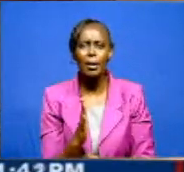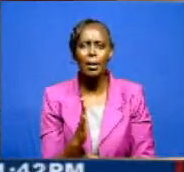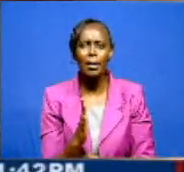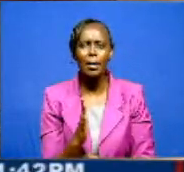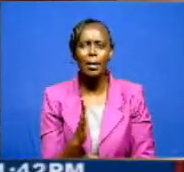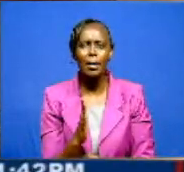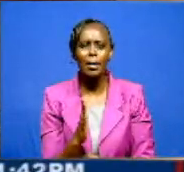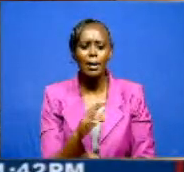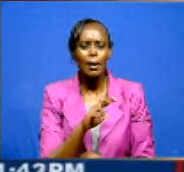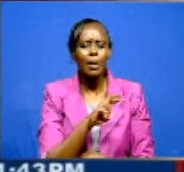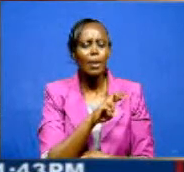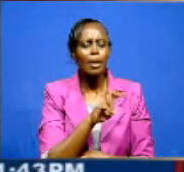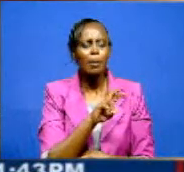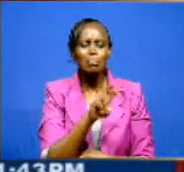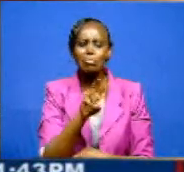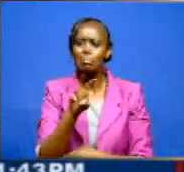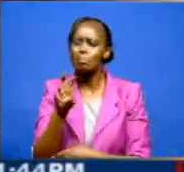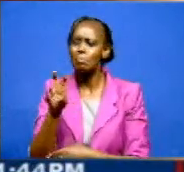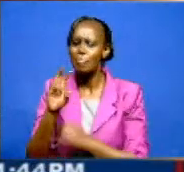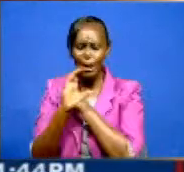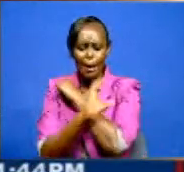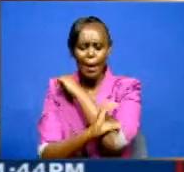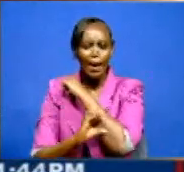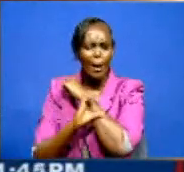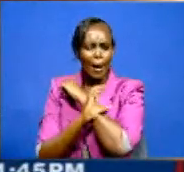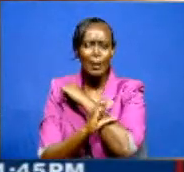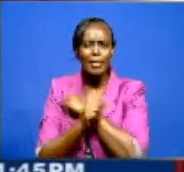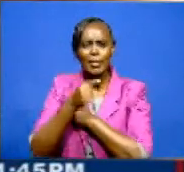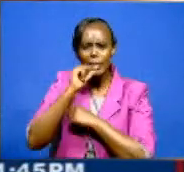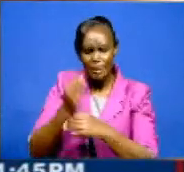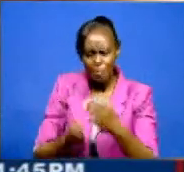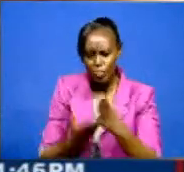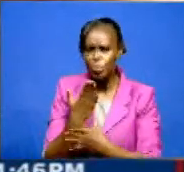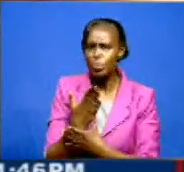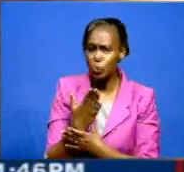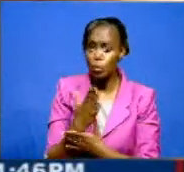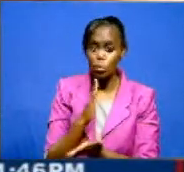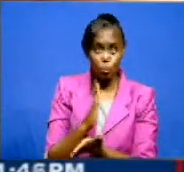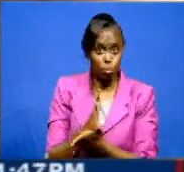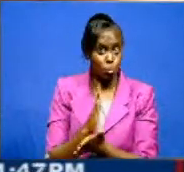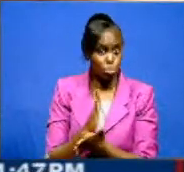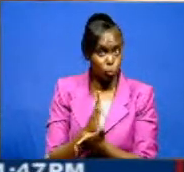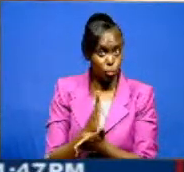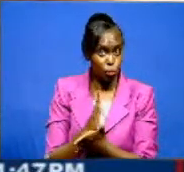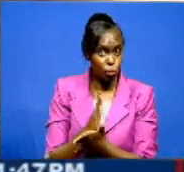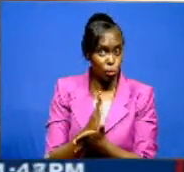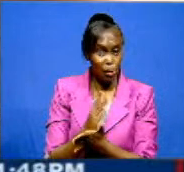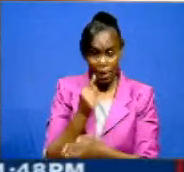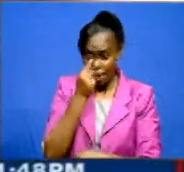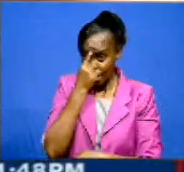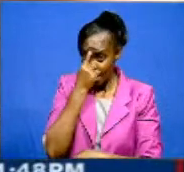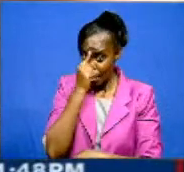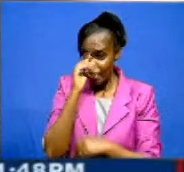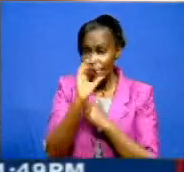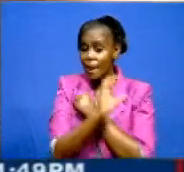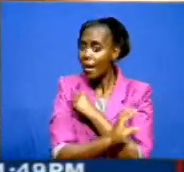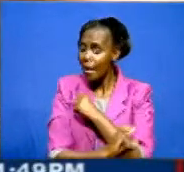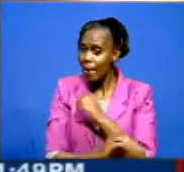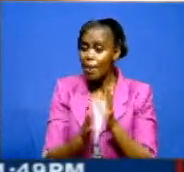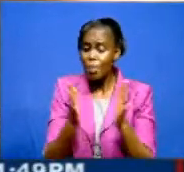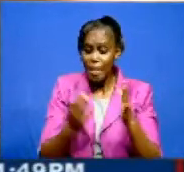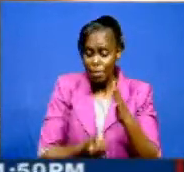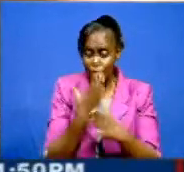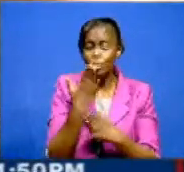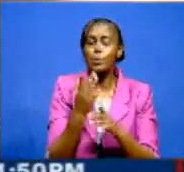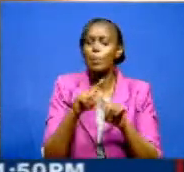looked at the other countries who are tea producers, it is true. India, they will be the biggest